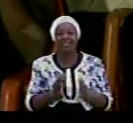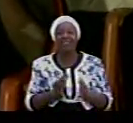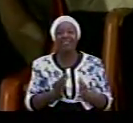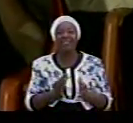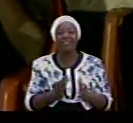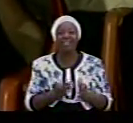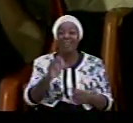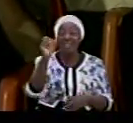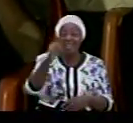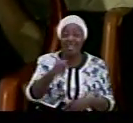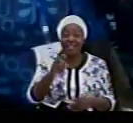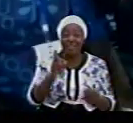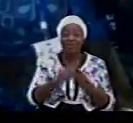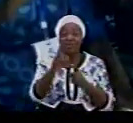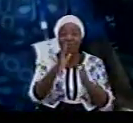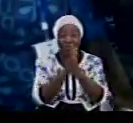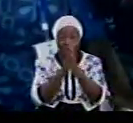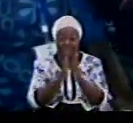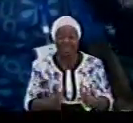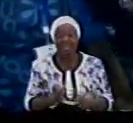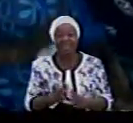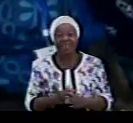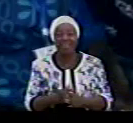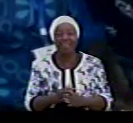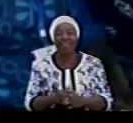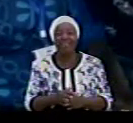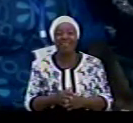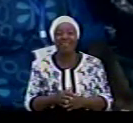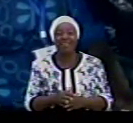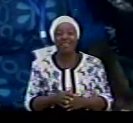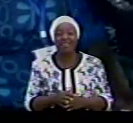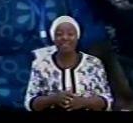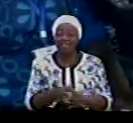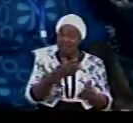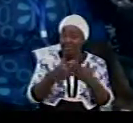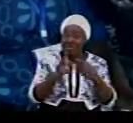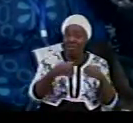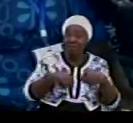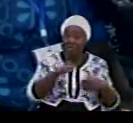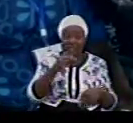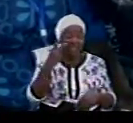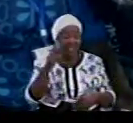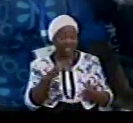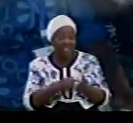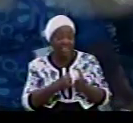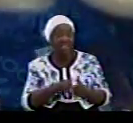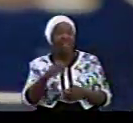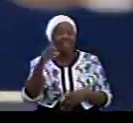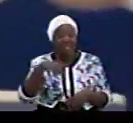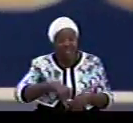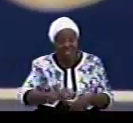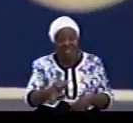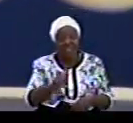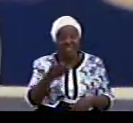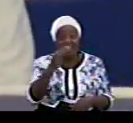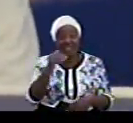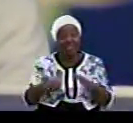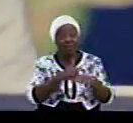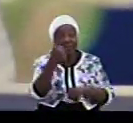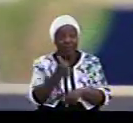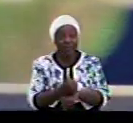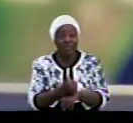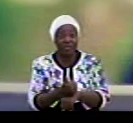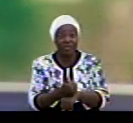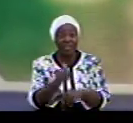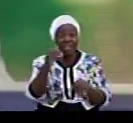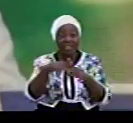Yes to your prayer. Even though you have not seen it yet, there is a confirmation in